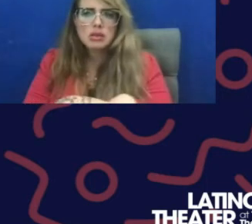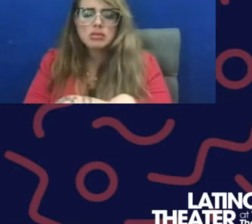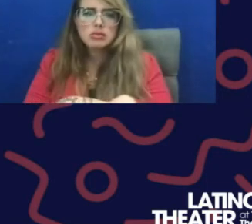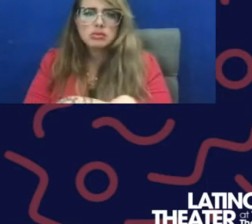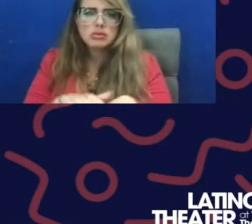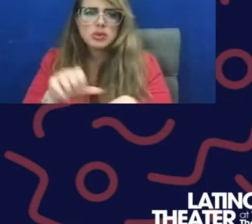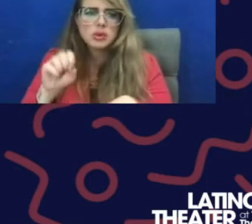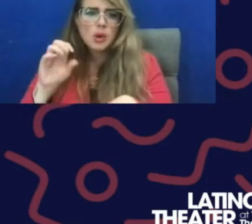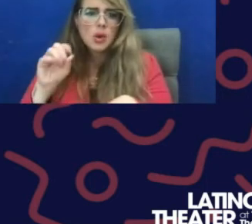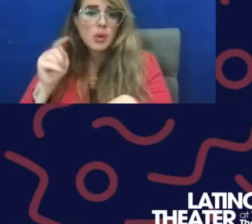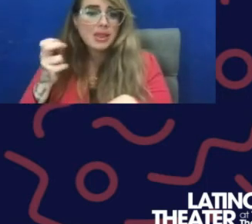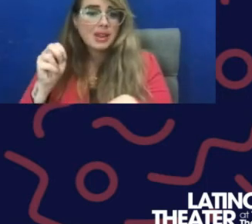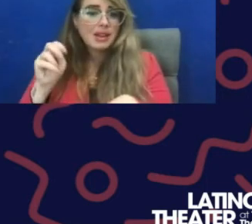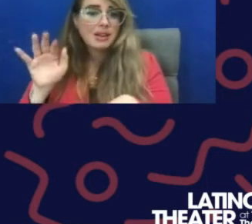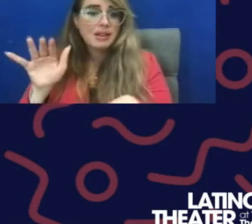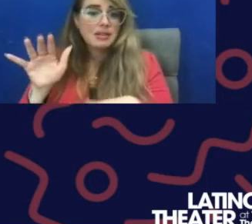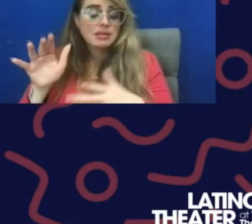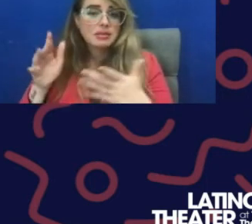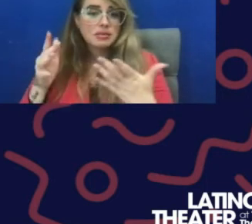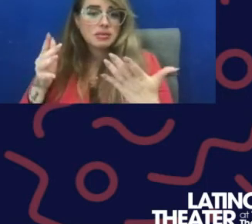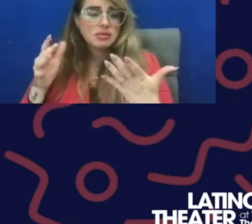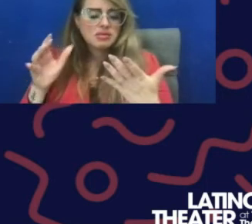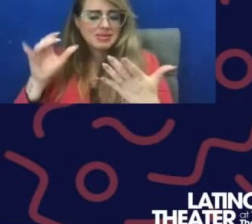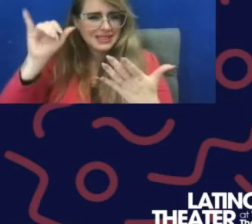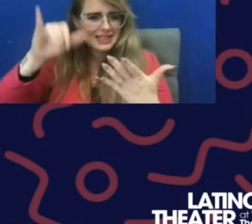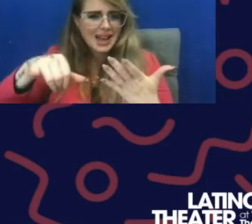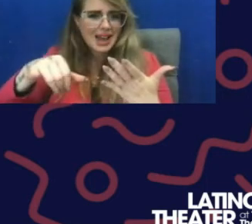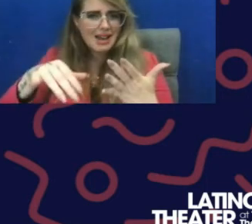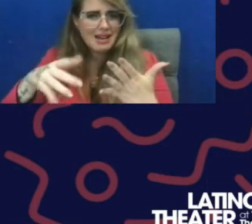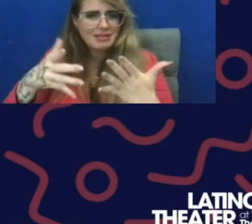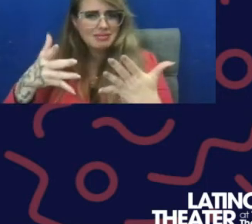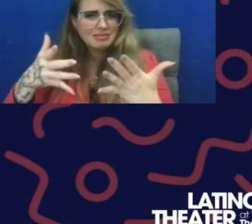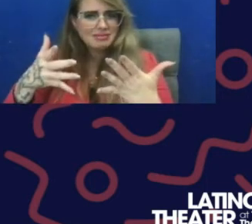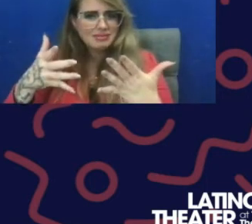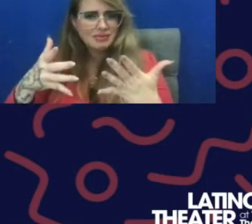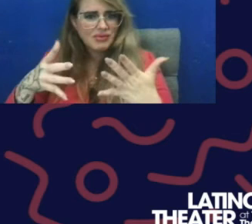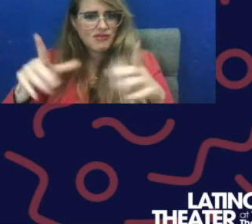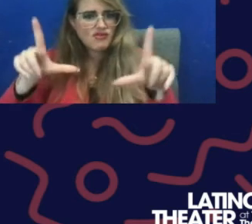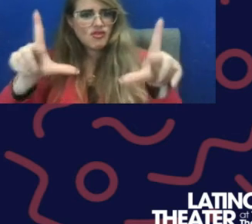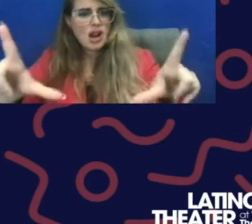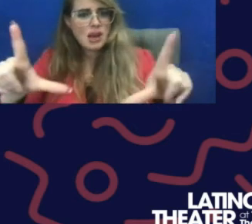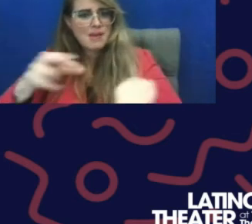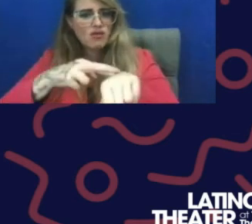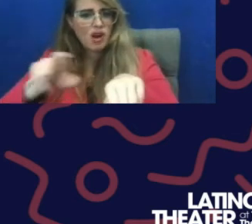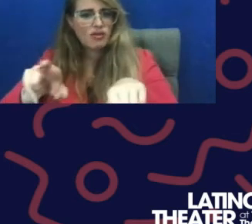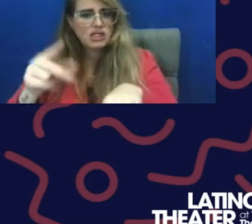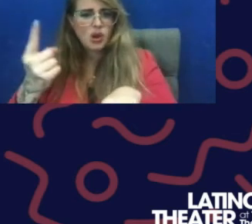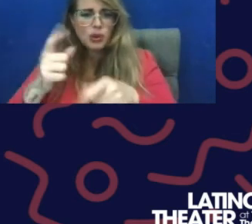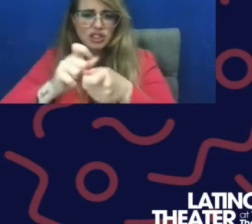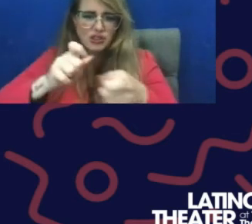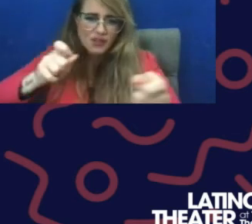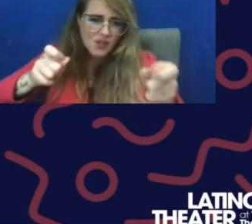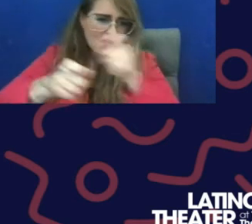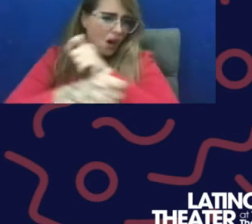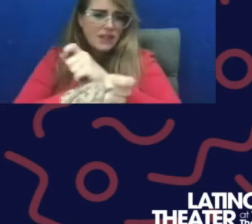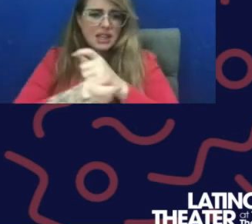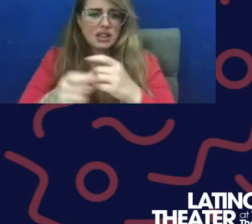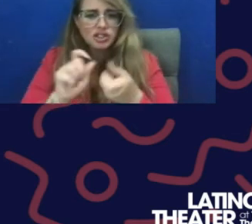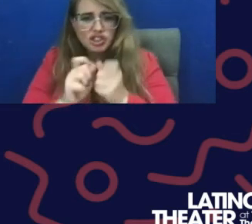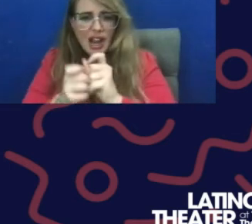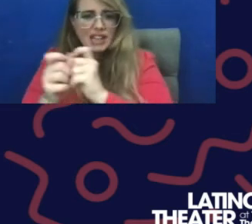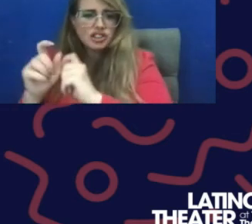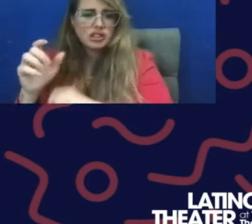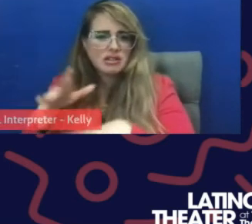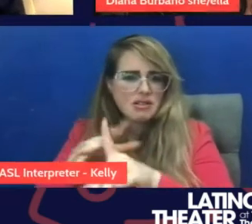And then the ever evolving frame of reference, changing the context in which,